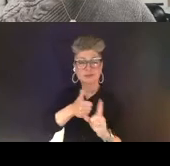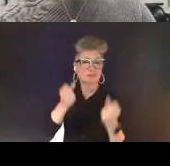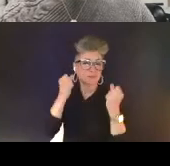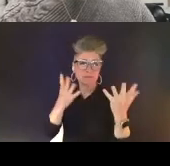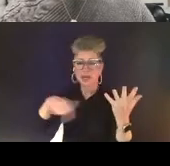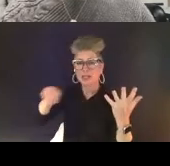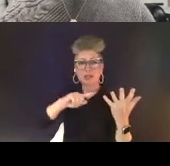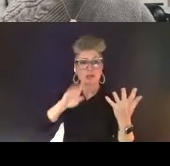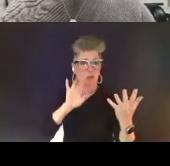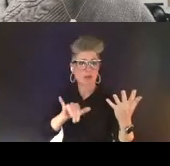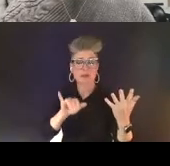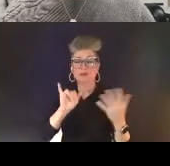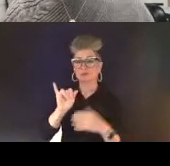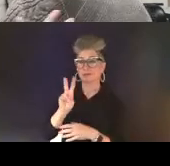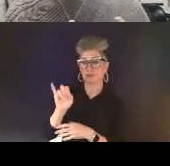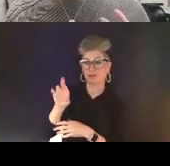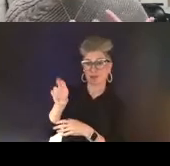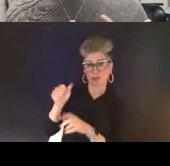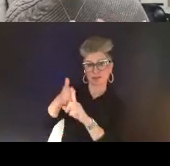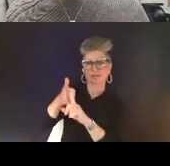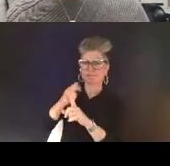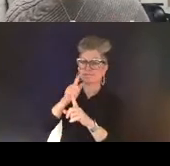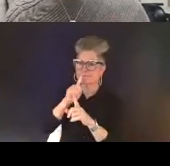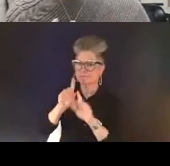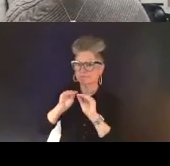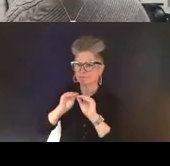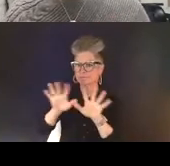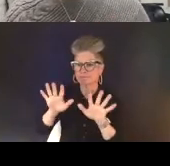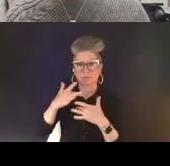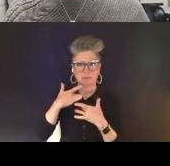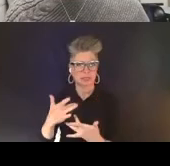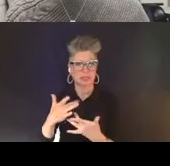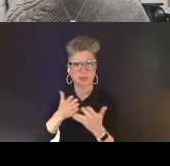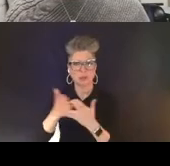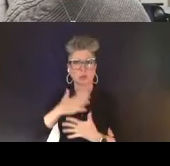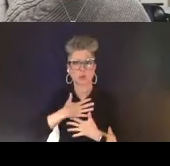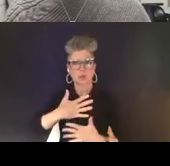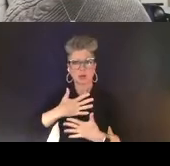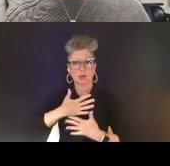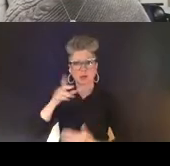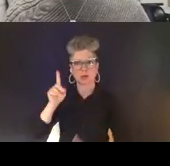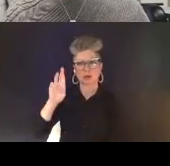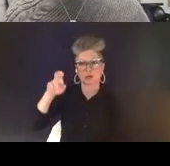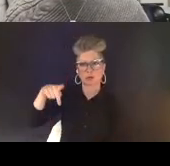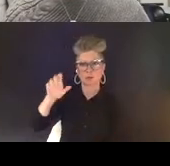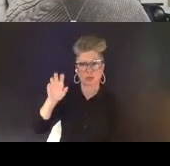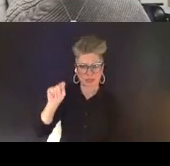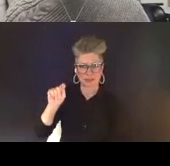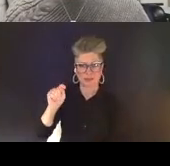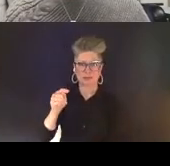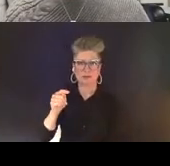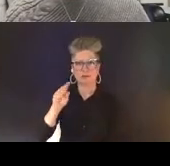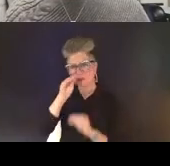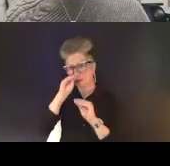the coronavirus is a virus that is passed primarily through respiratory droplets. So this has been something of